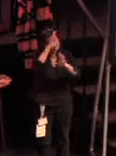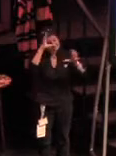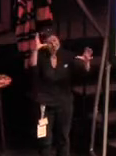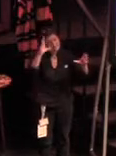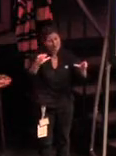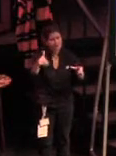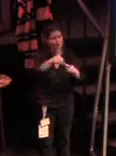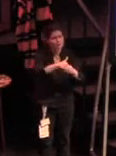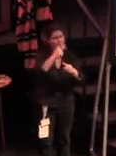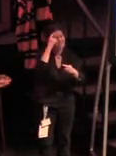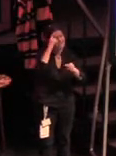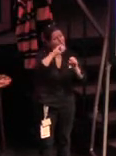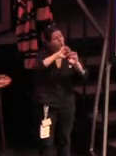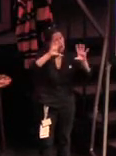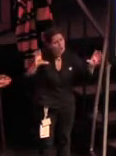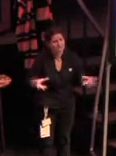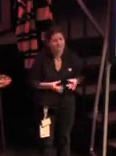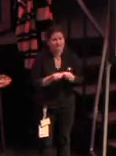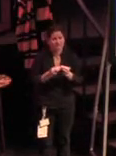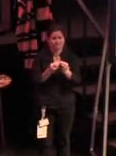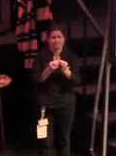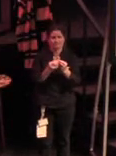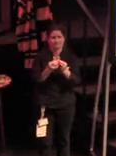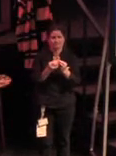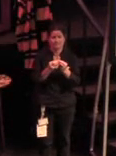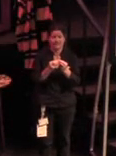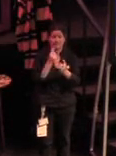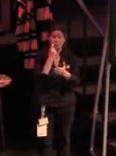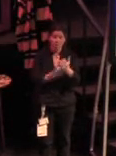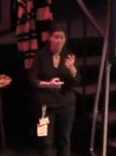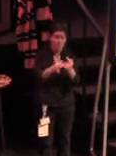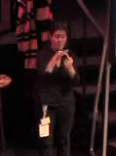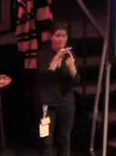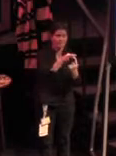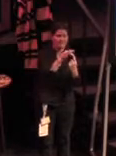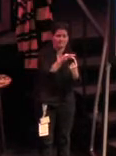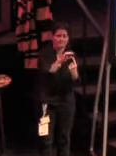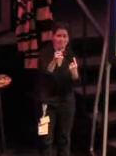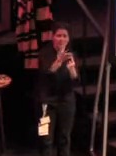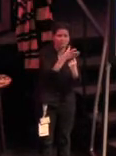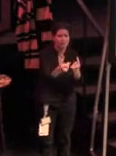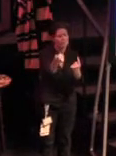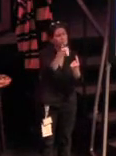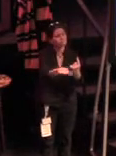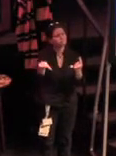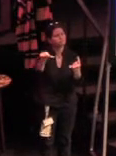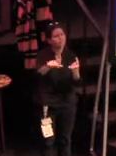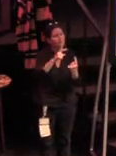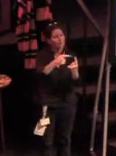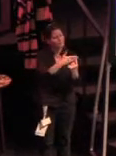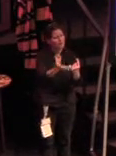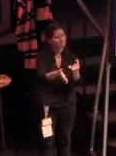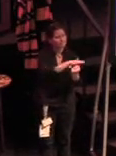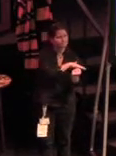picture. It's not just one thing. You can't just solve it with like one bit.